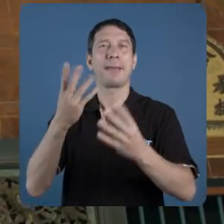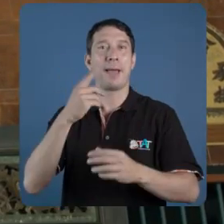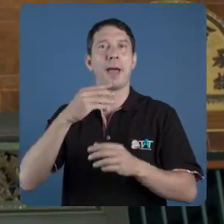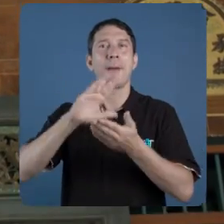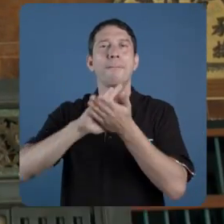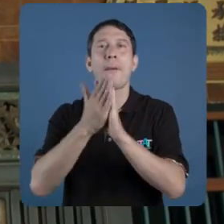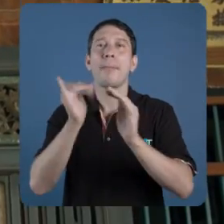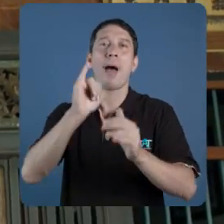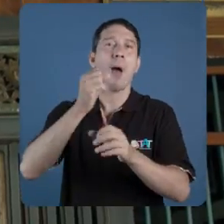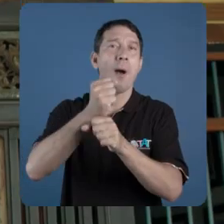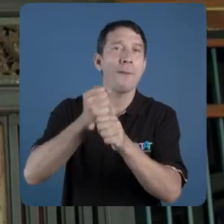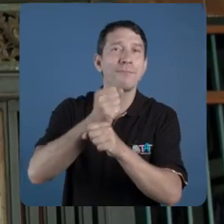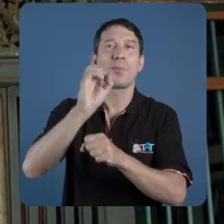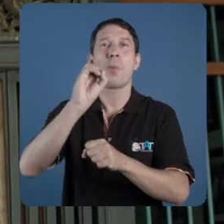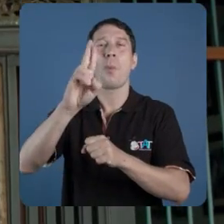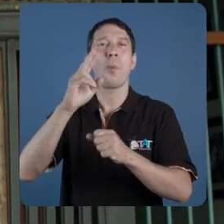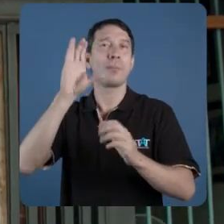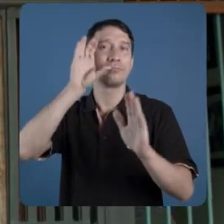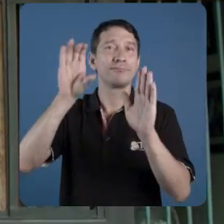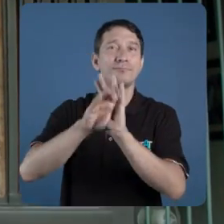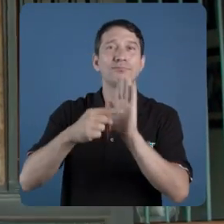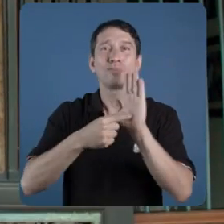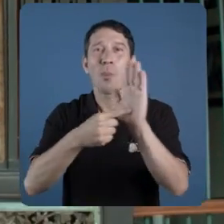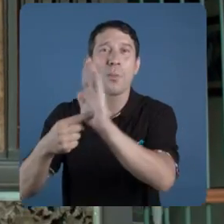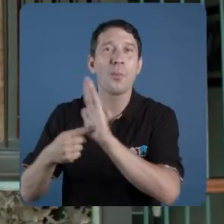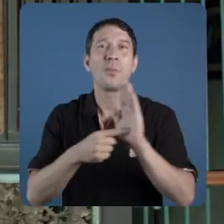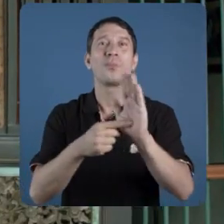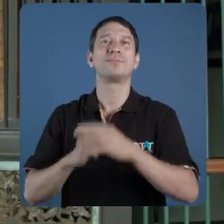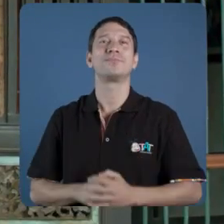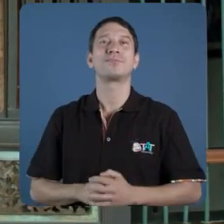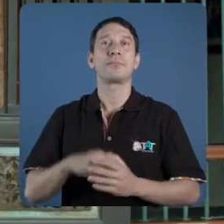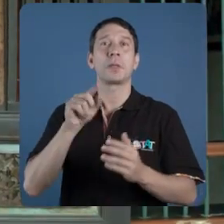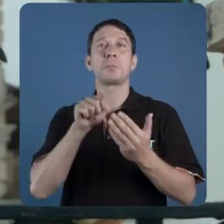and exquisitely reinterpreted as cafes or galleries.